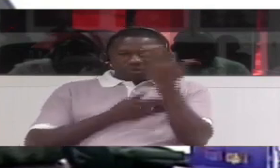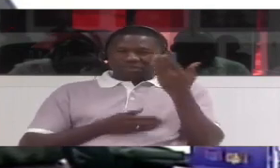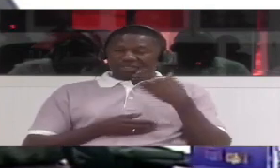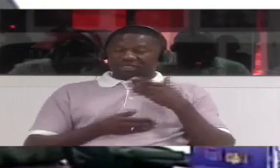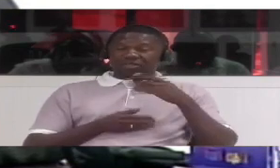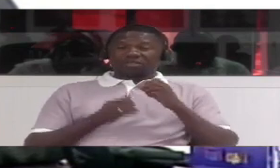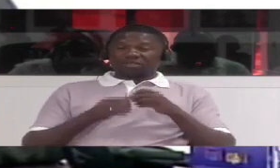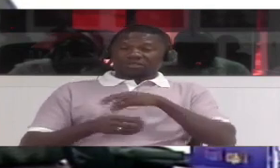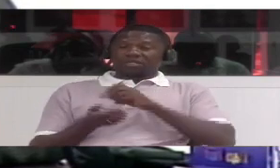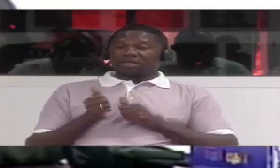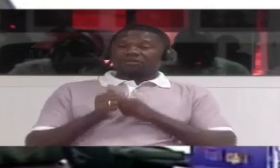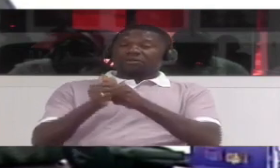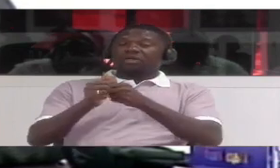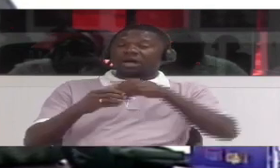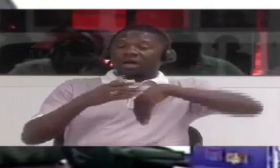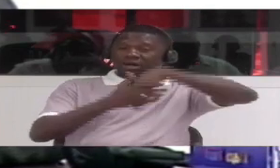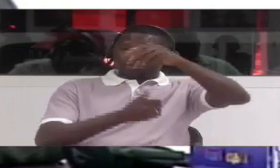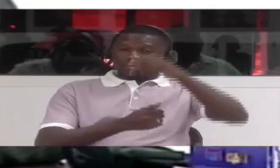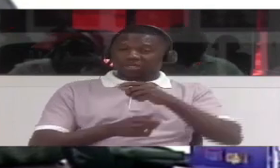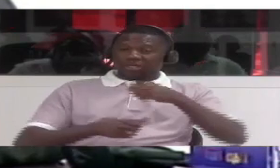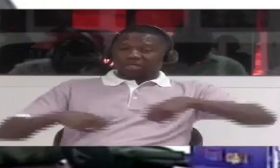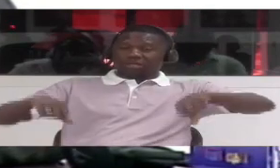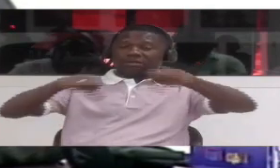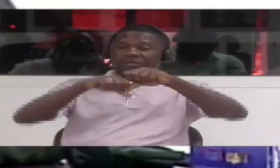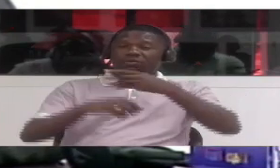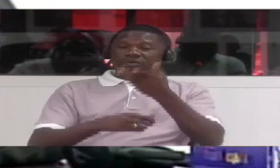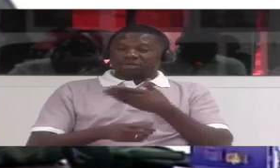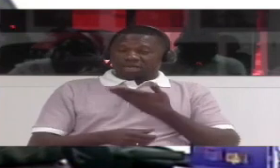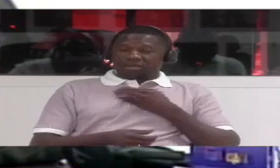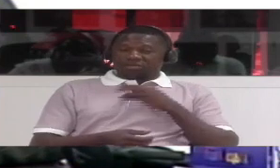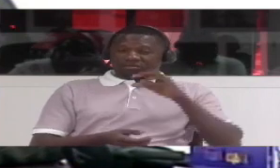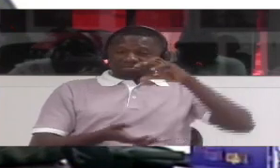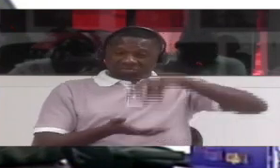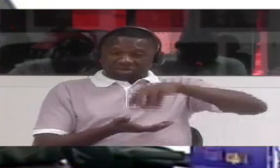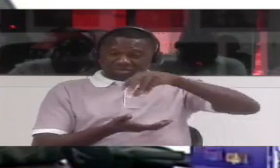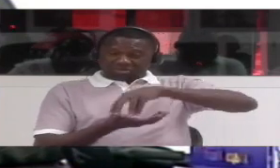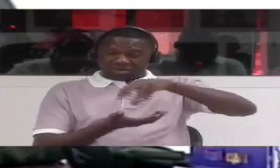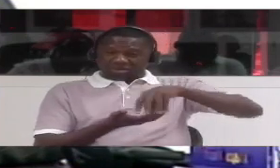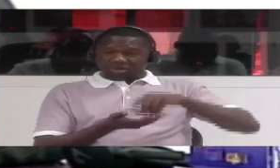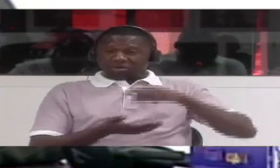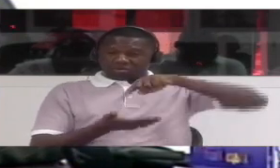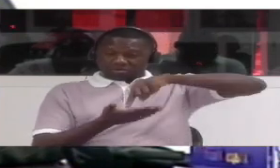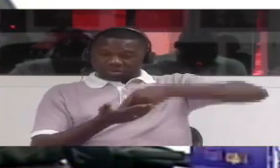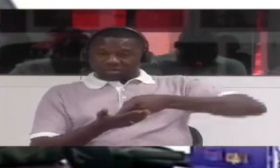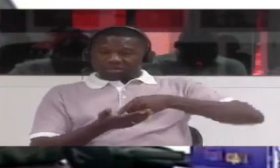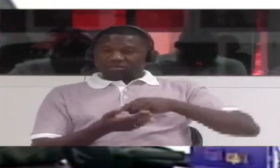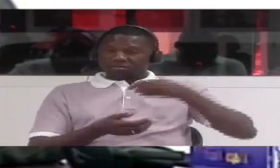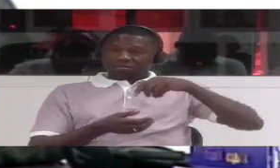NIA, but outside in the yard where there was some kind of pit, and you were placed in the middle of that